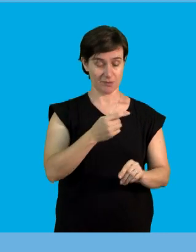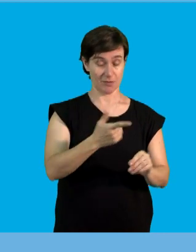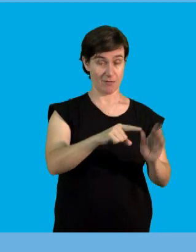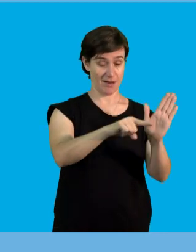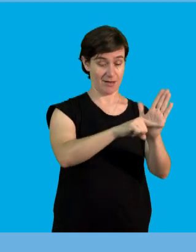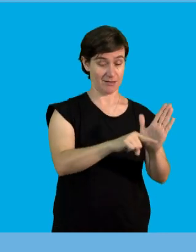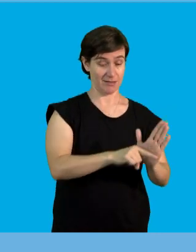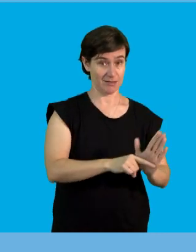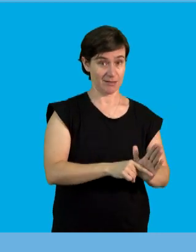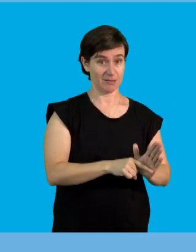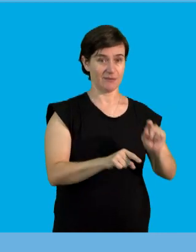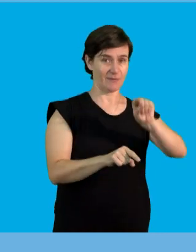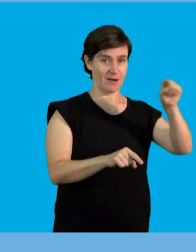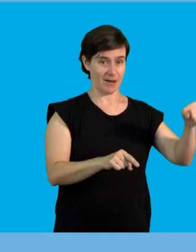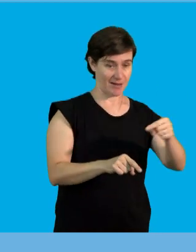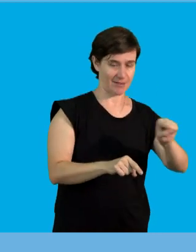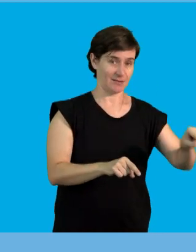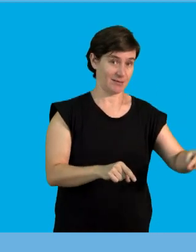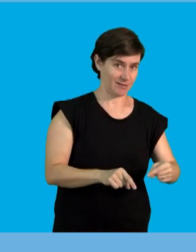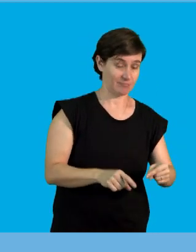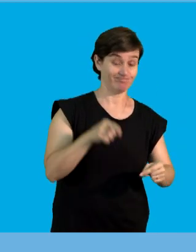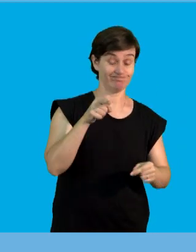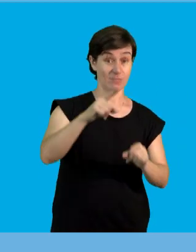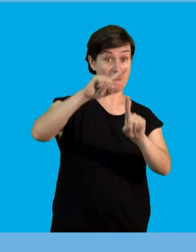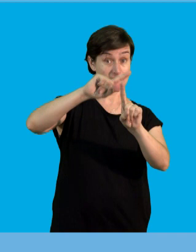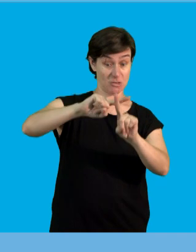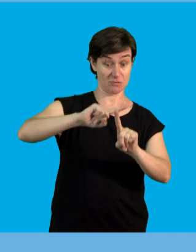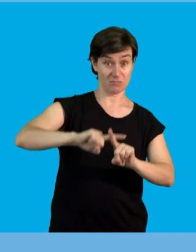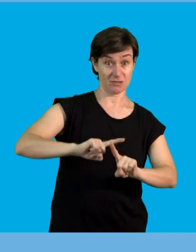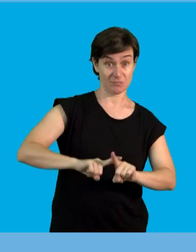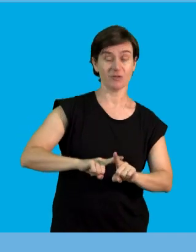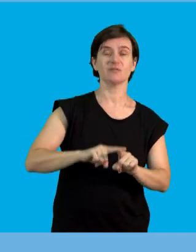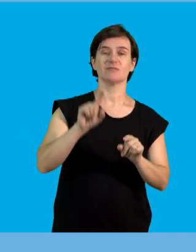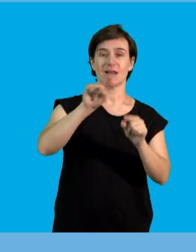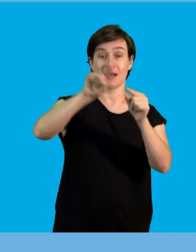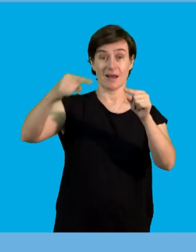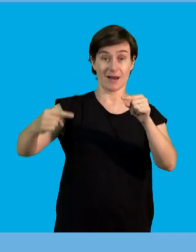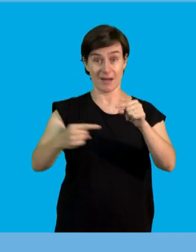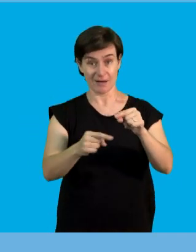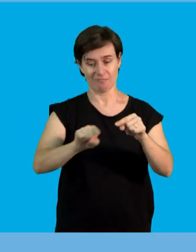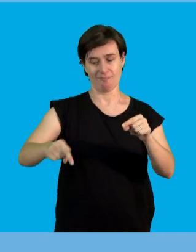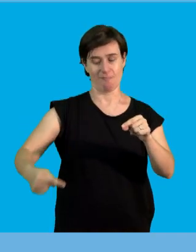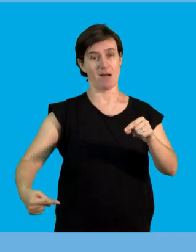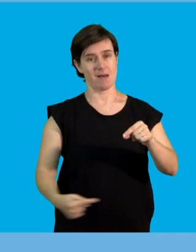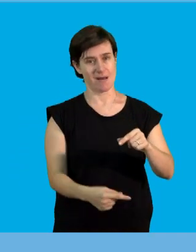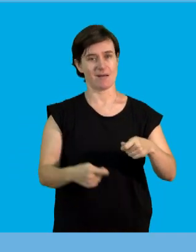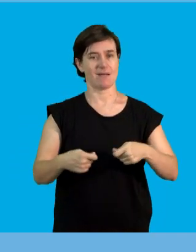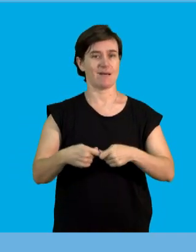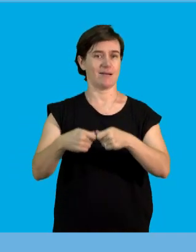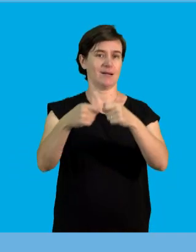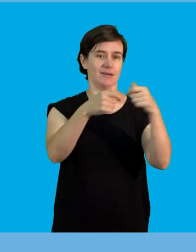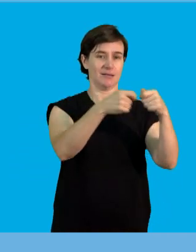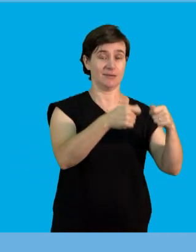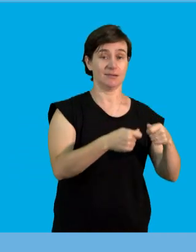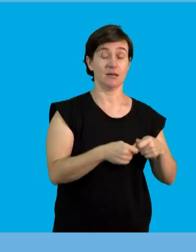connected together, and each of these are also going to be connected together. Now, all of